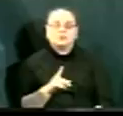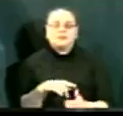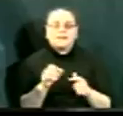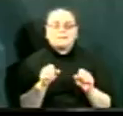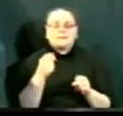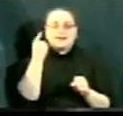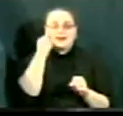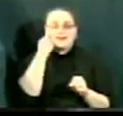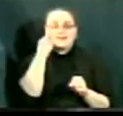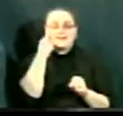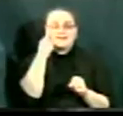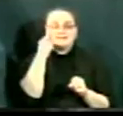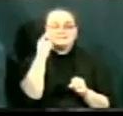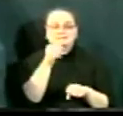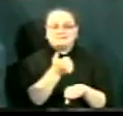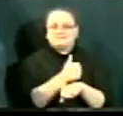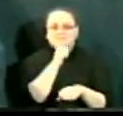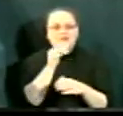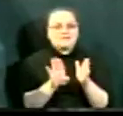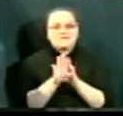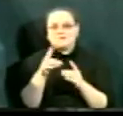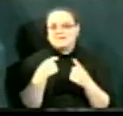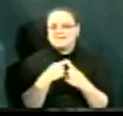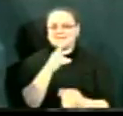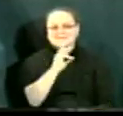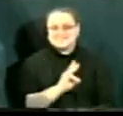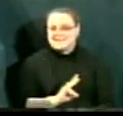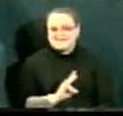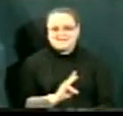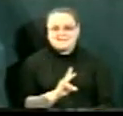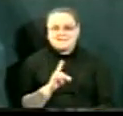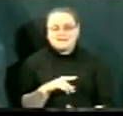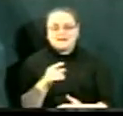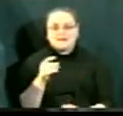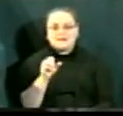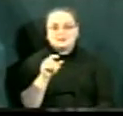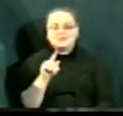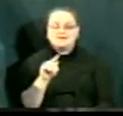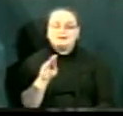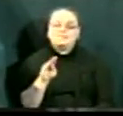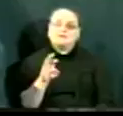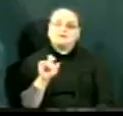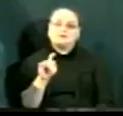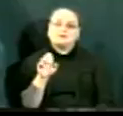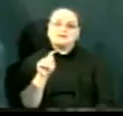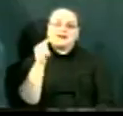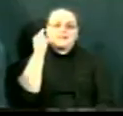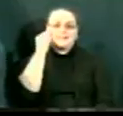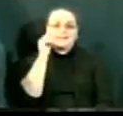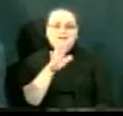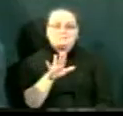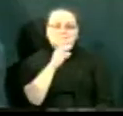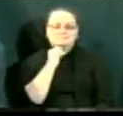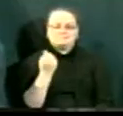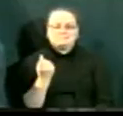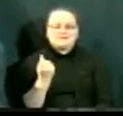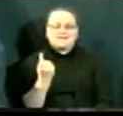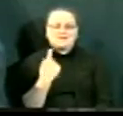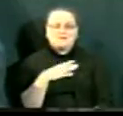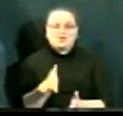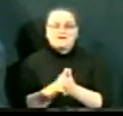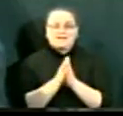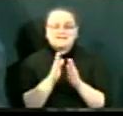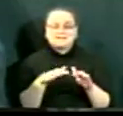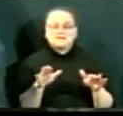think concretely does not develop until age 7, and abstract thinking develops sometime around age 11. We are